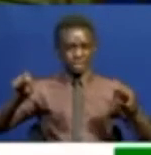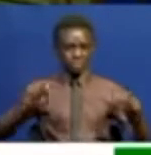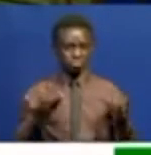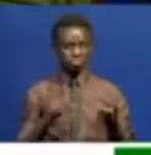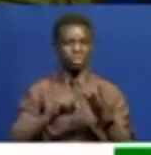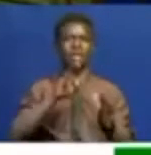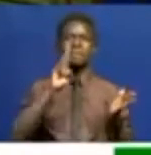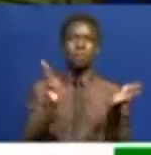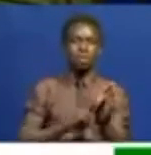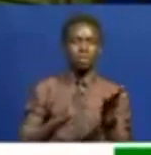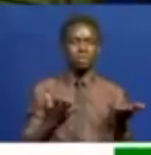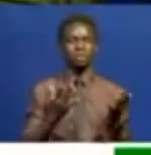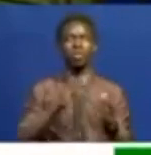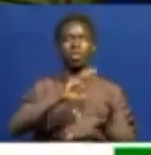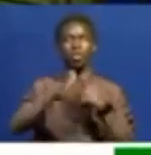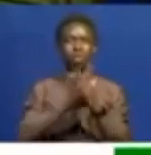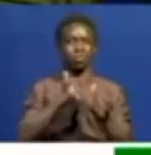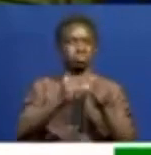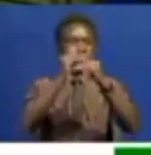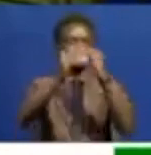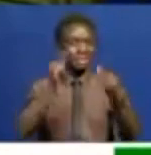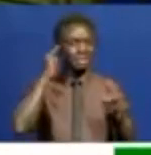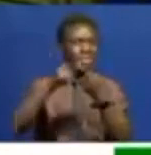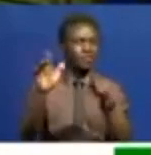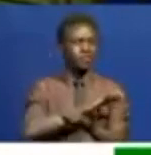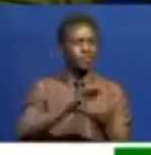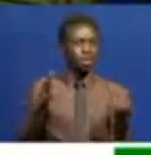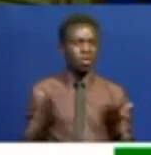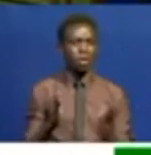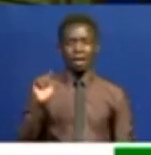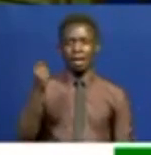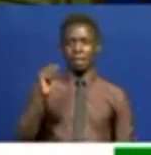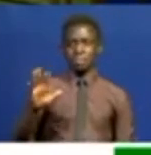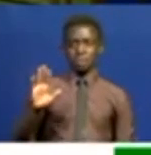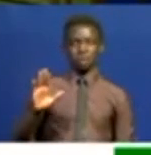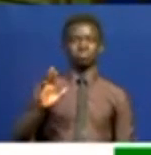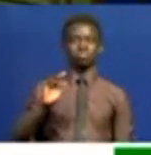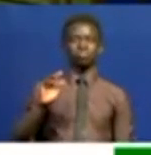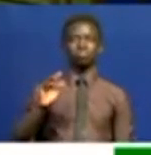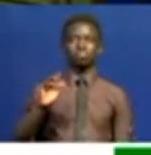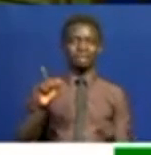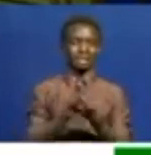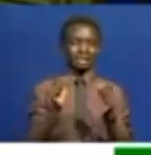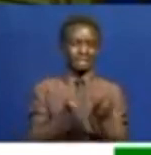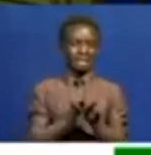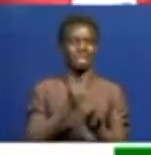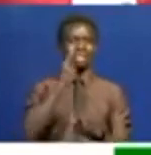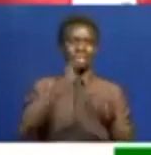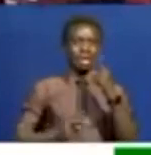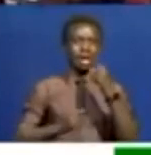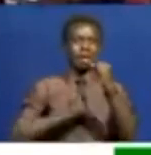progress made in fulfilling the international obligations of the Republic of Kenya, and the 10th annual report on the state of national